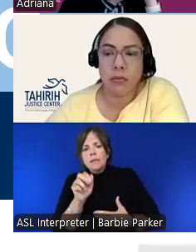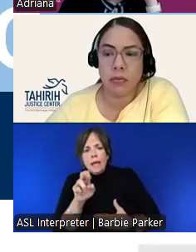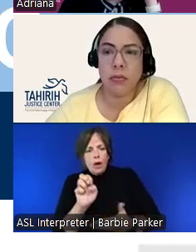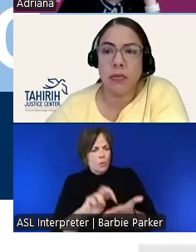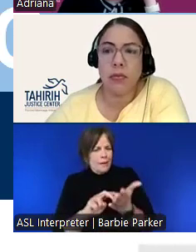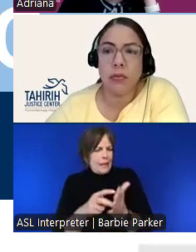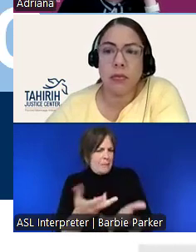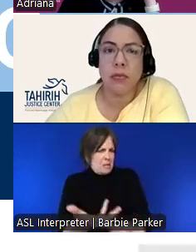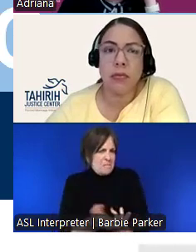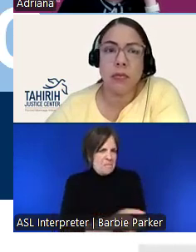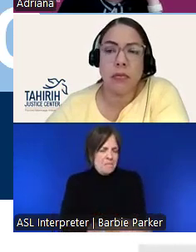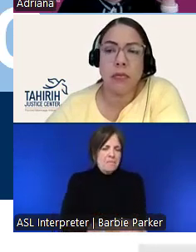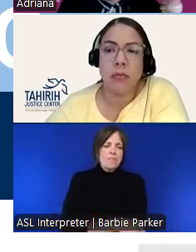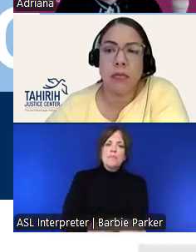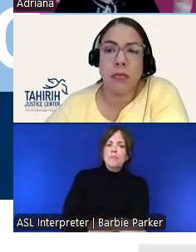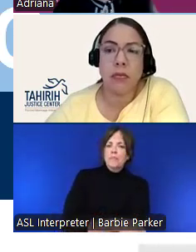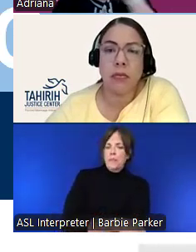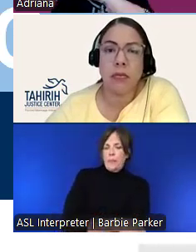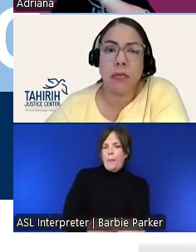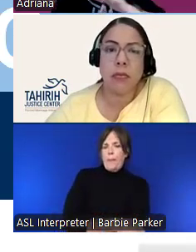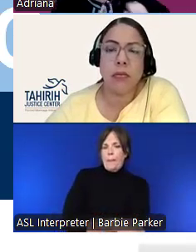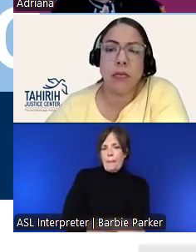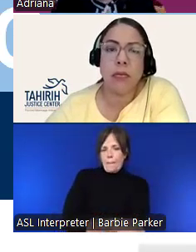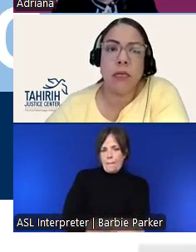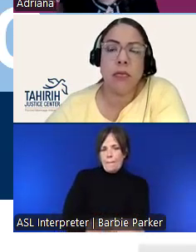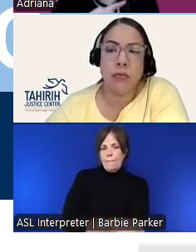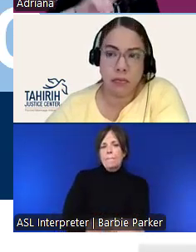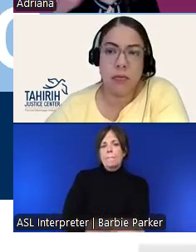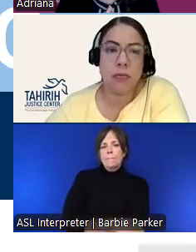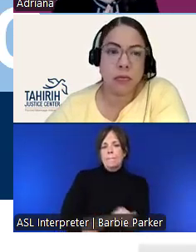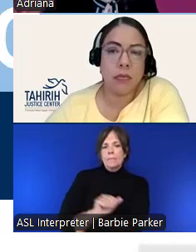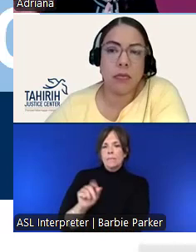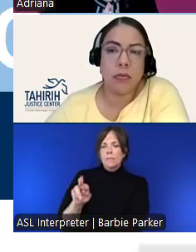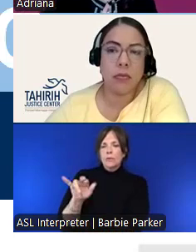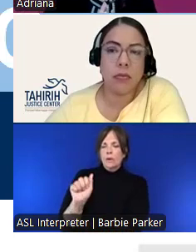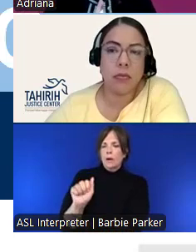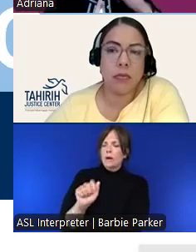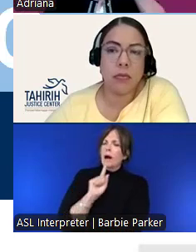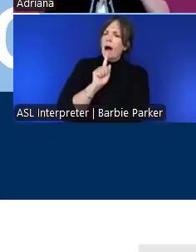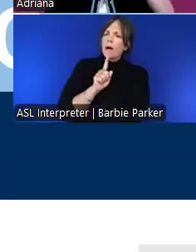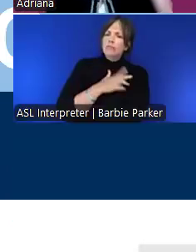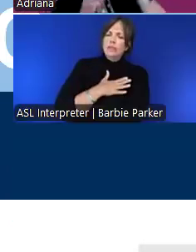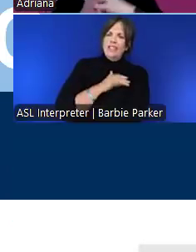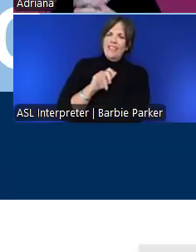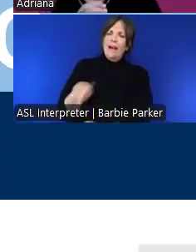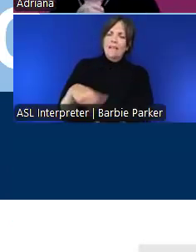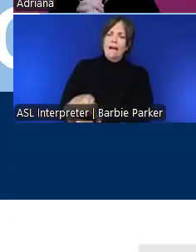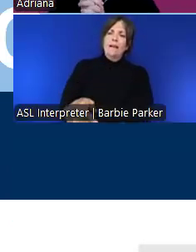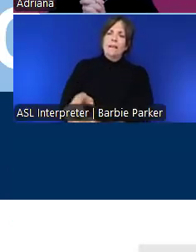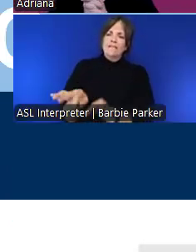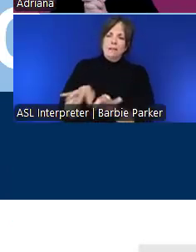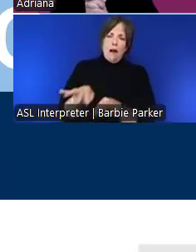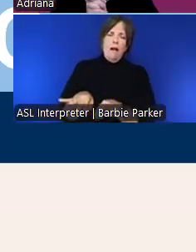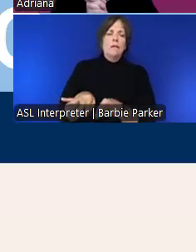appreciate this sort of like guide. And maybe if we can go to the next slide, it might be easier